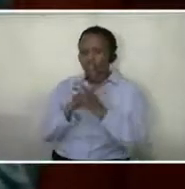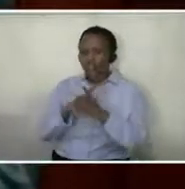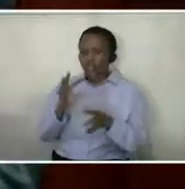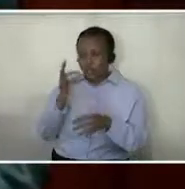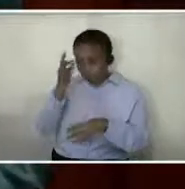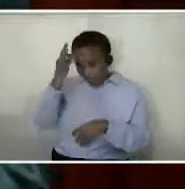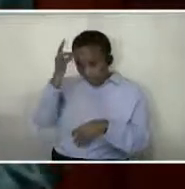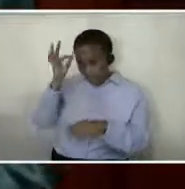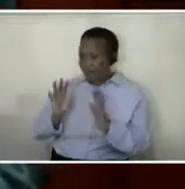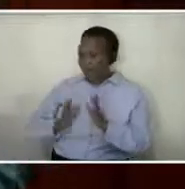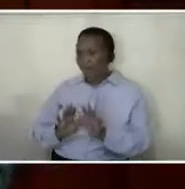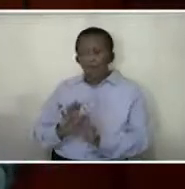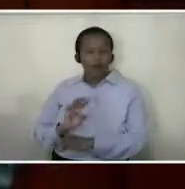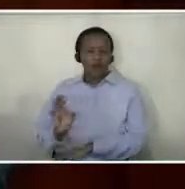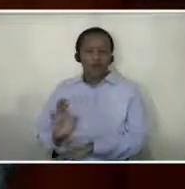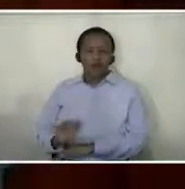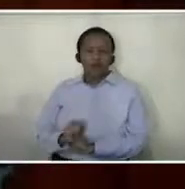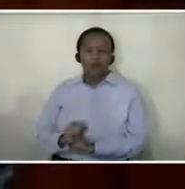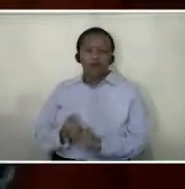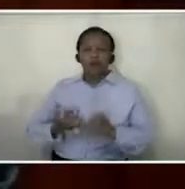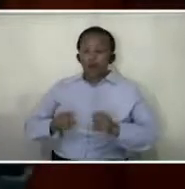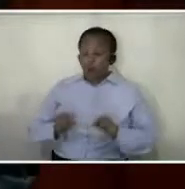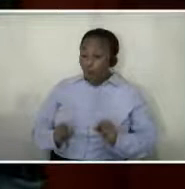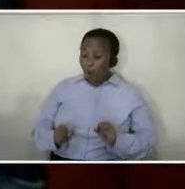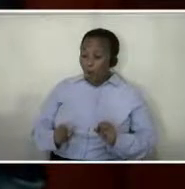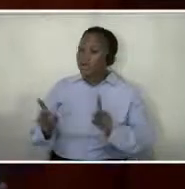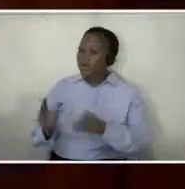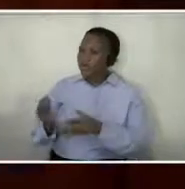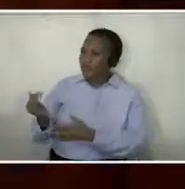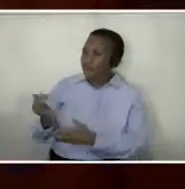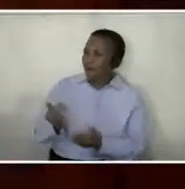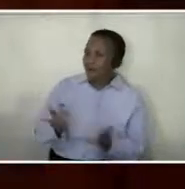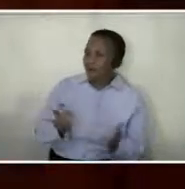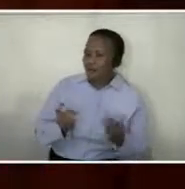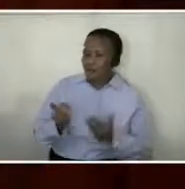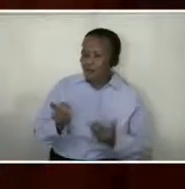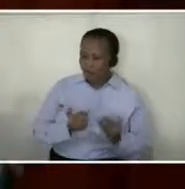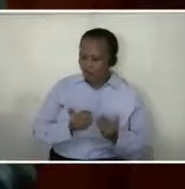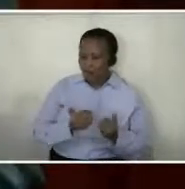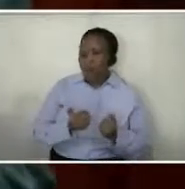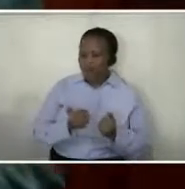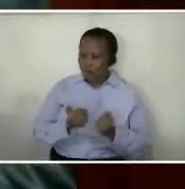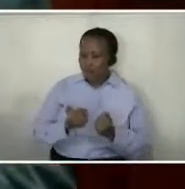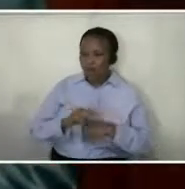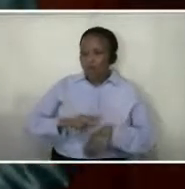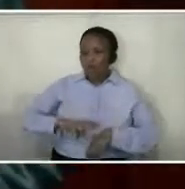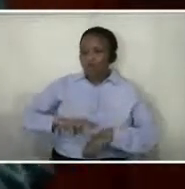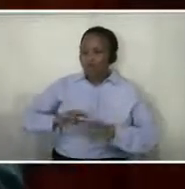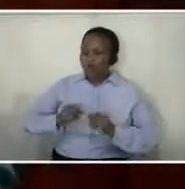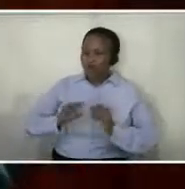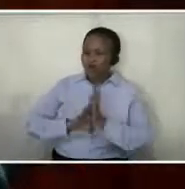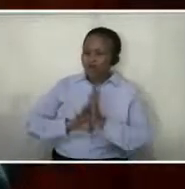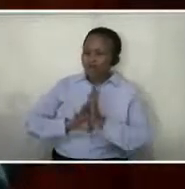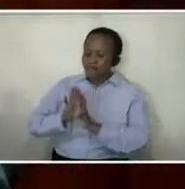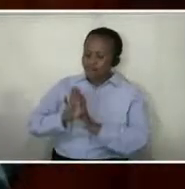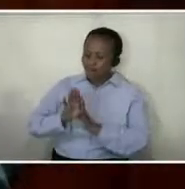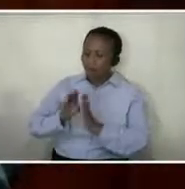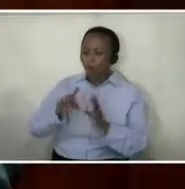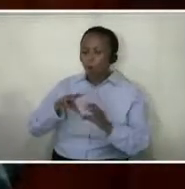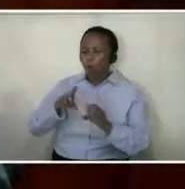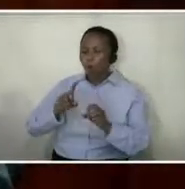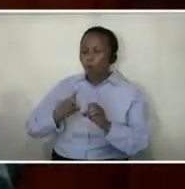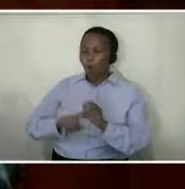massive opportunities that they bring in strengthening governance and improving the quality of